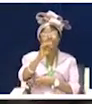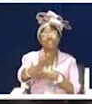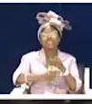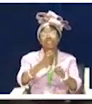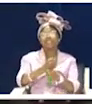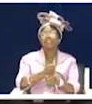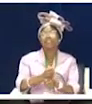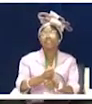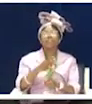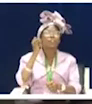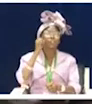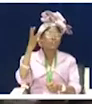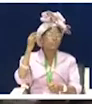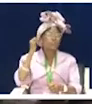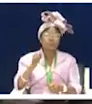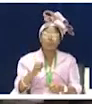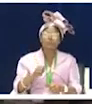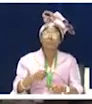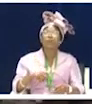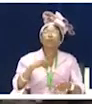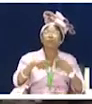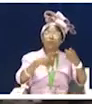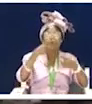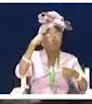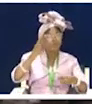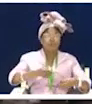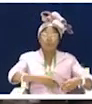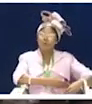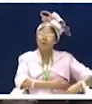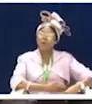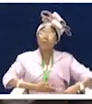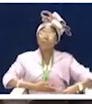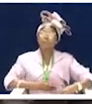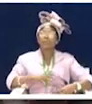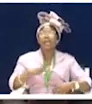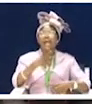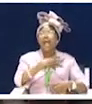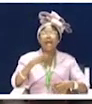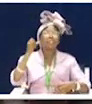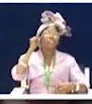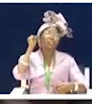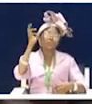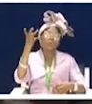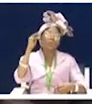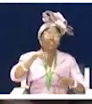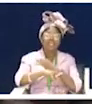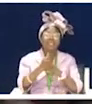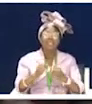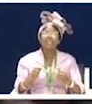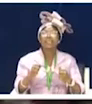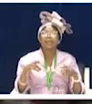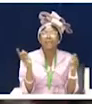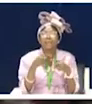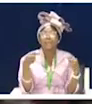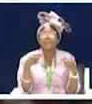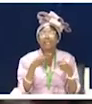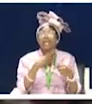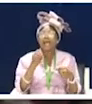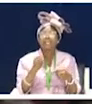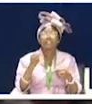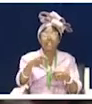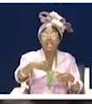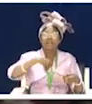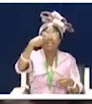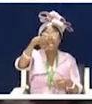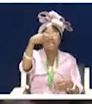urgent surgery as she was in pains. She laid the handkerchief prayed on by our Father in the Lord